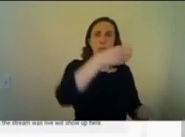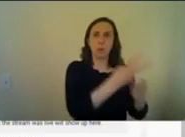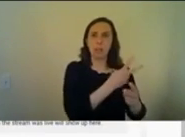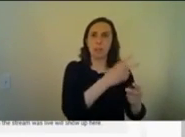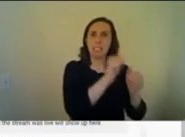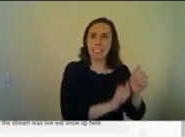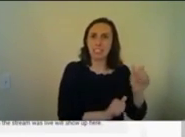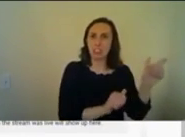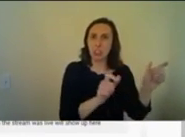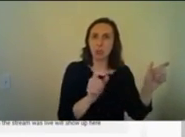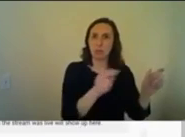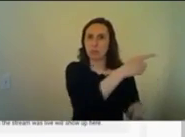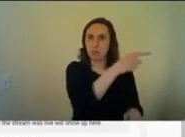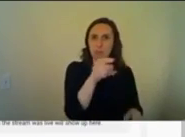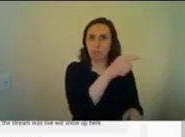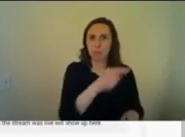term coming across.